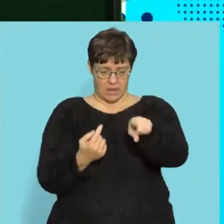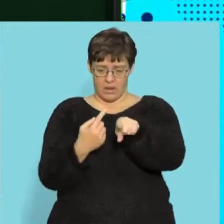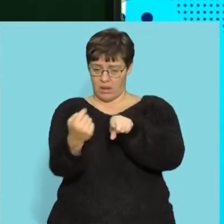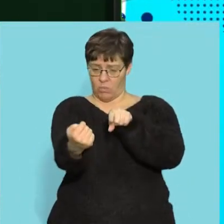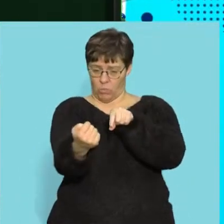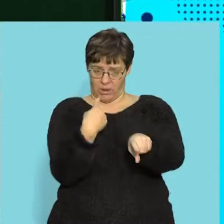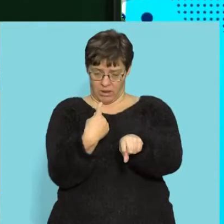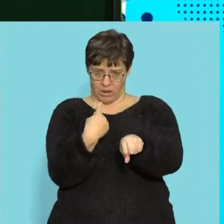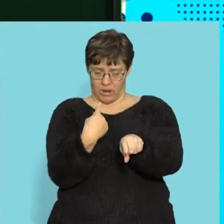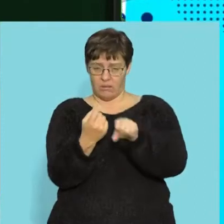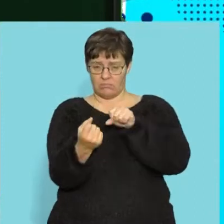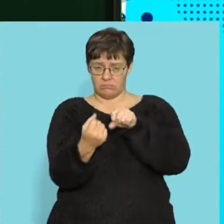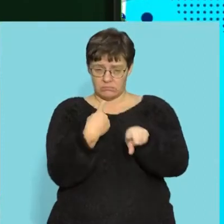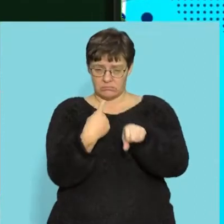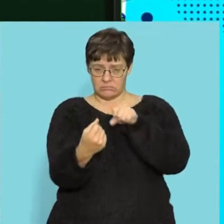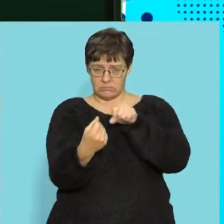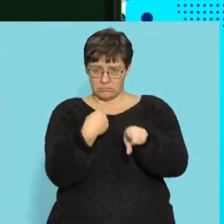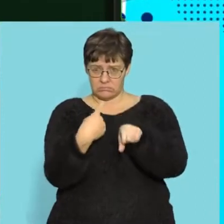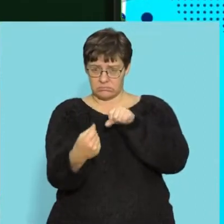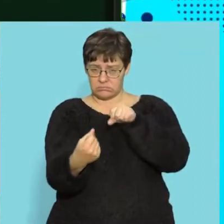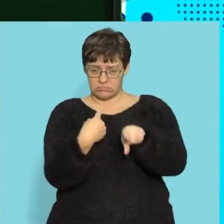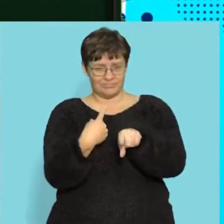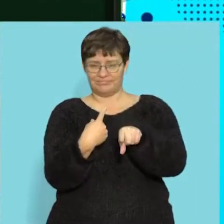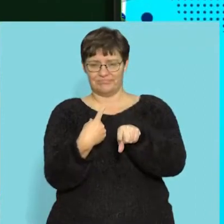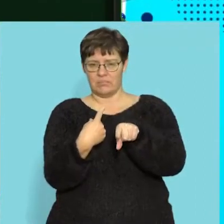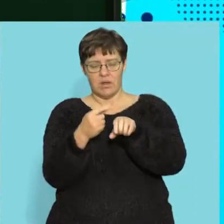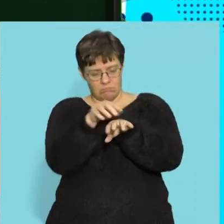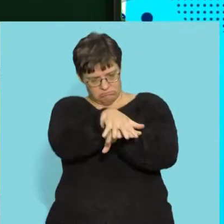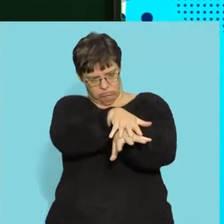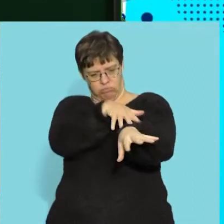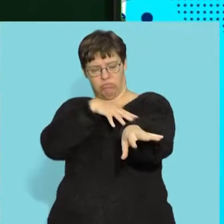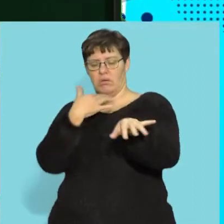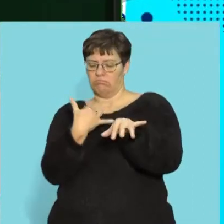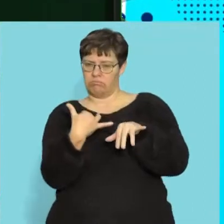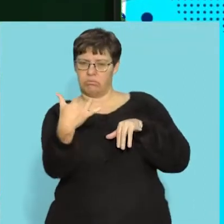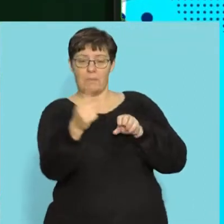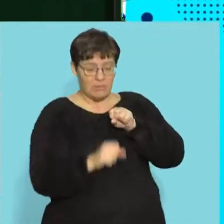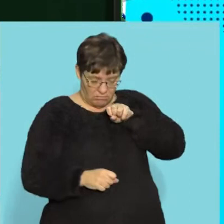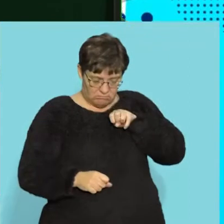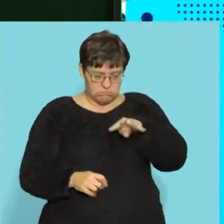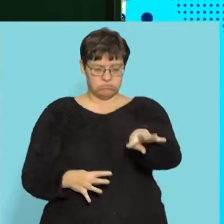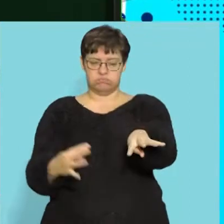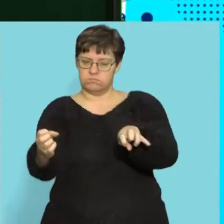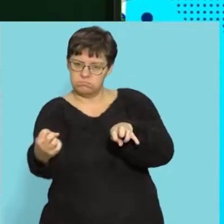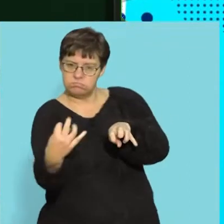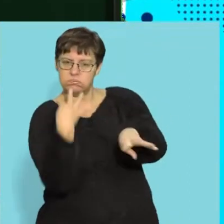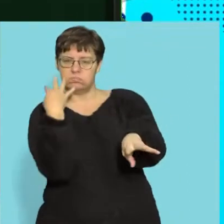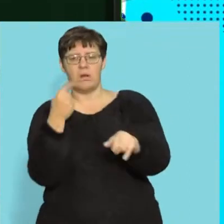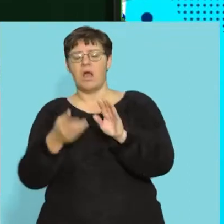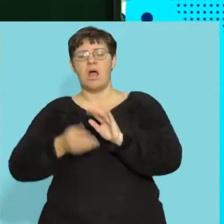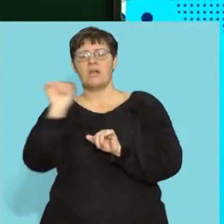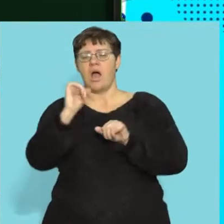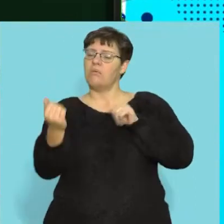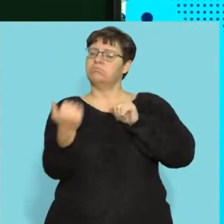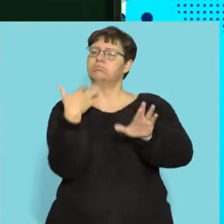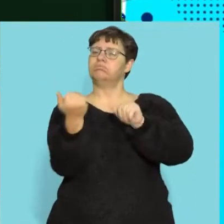a smaller cross-sectional area, compared to multiple lanes of traffic, the opposition to the flow is greater